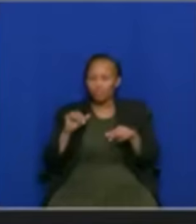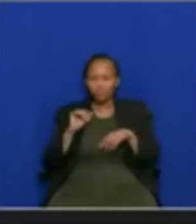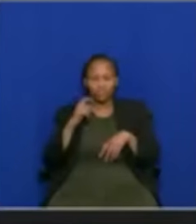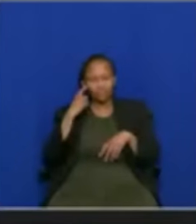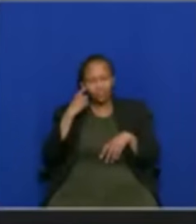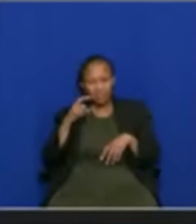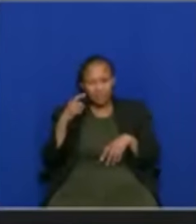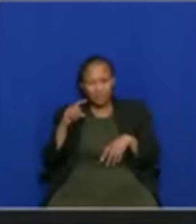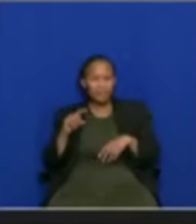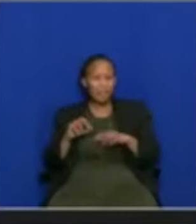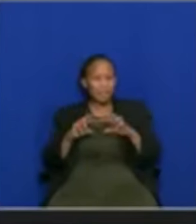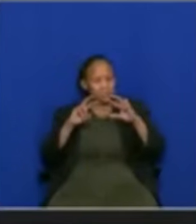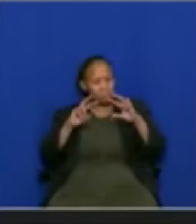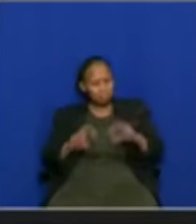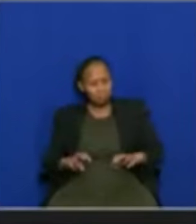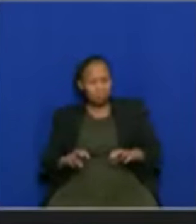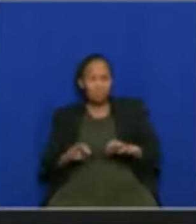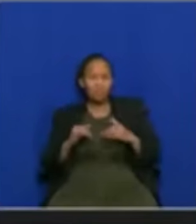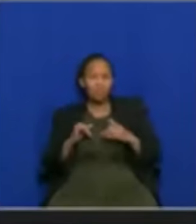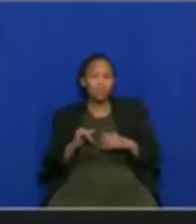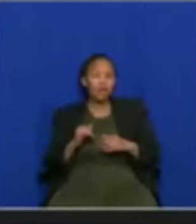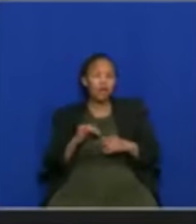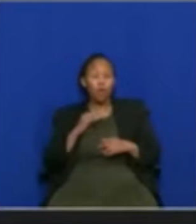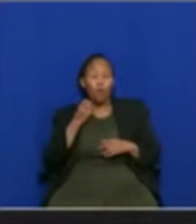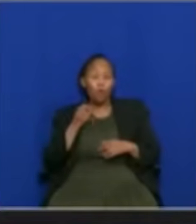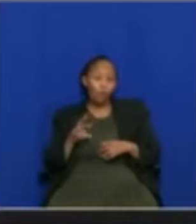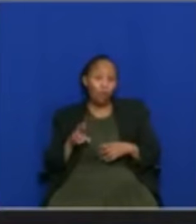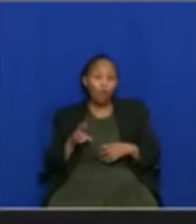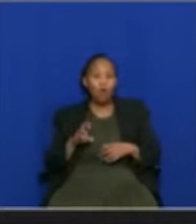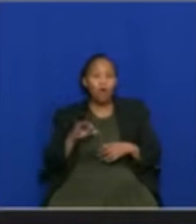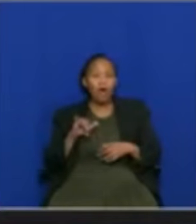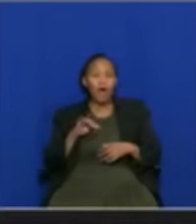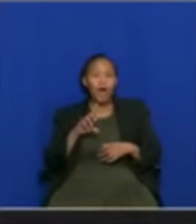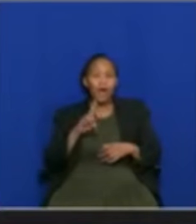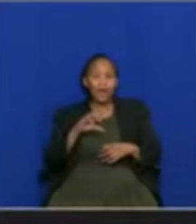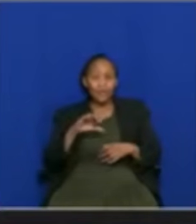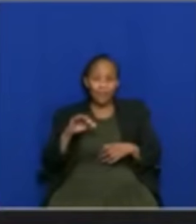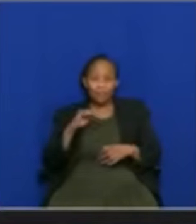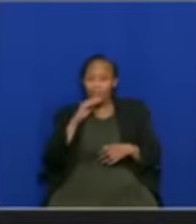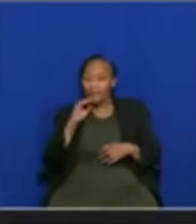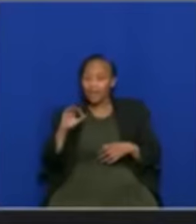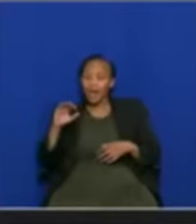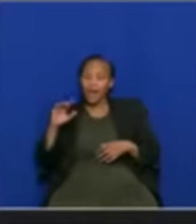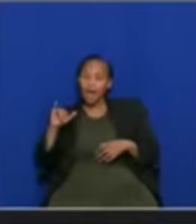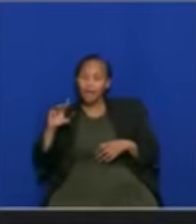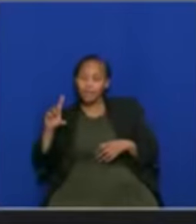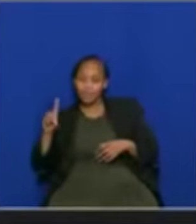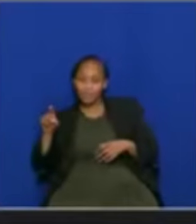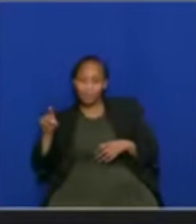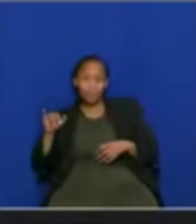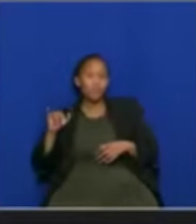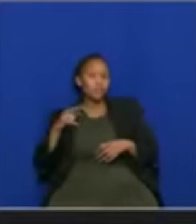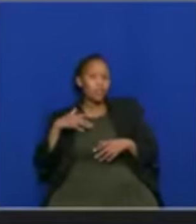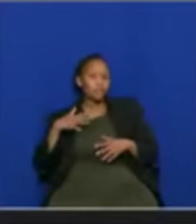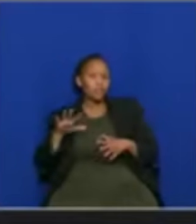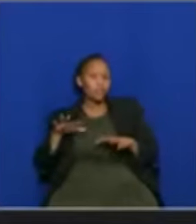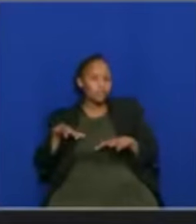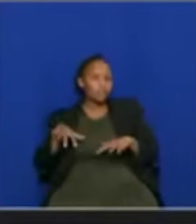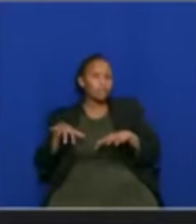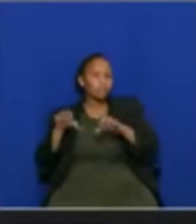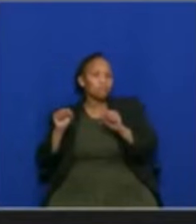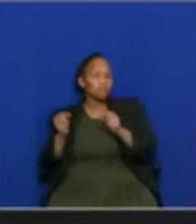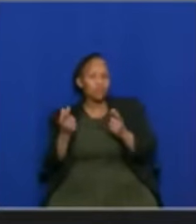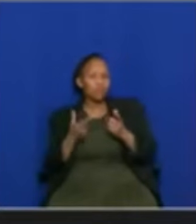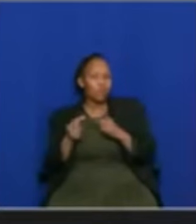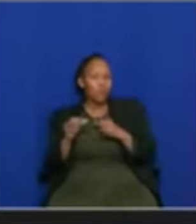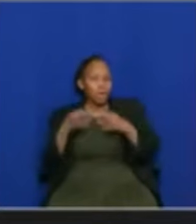that IDEC, the ID, has taken on their own volition a decision to investigate those issues. So